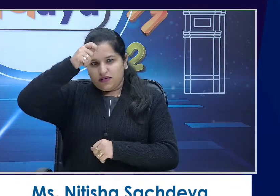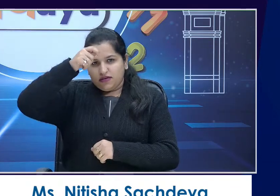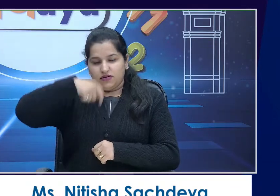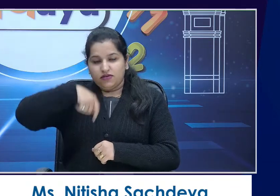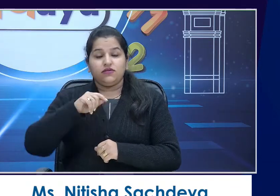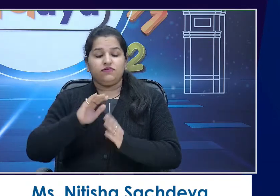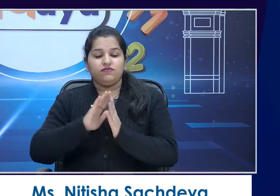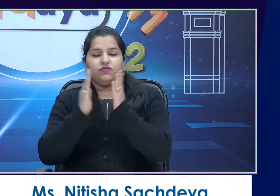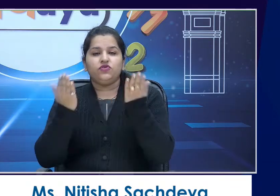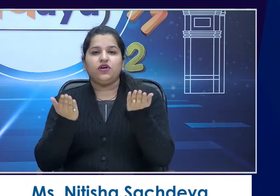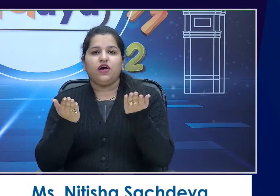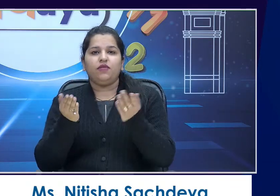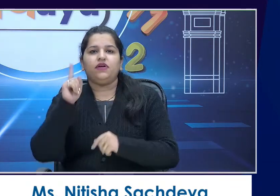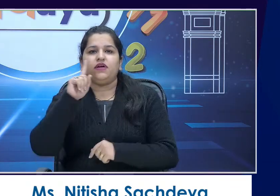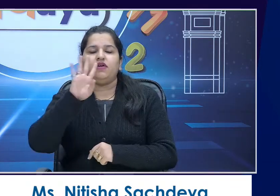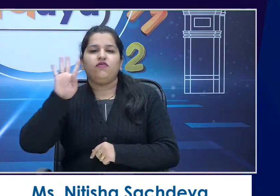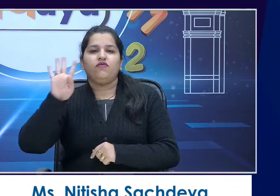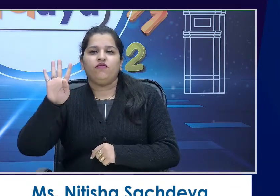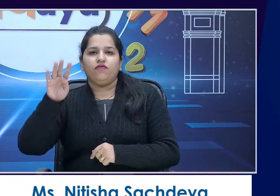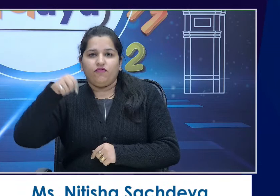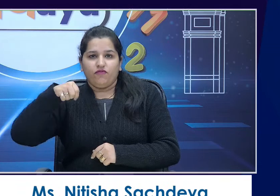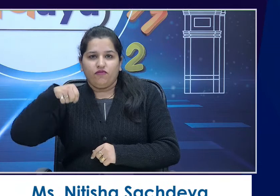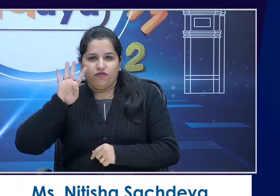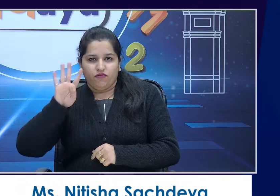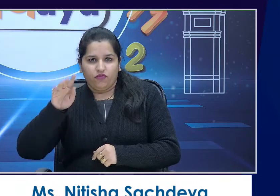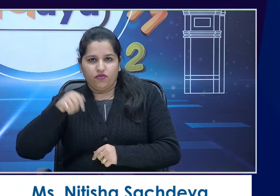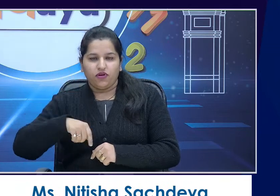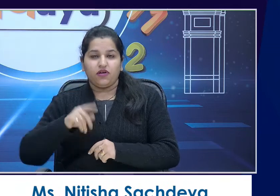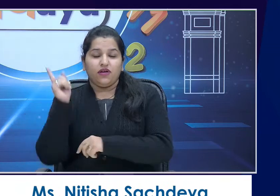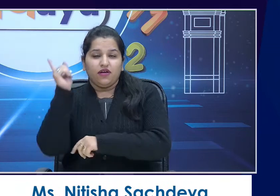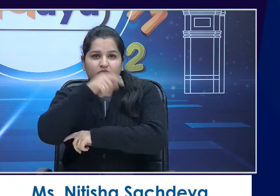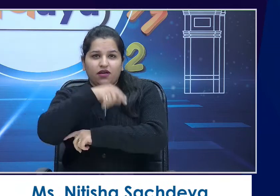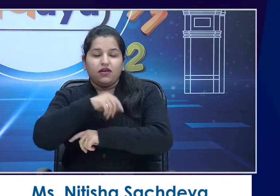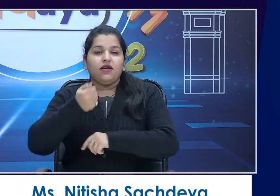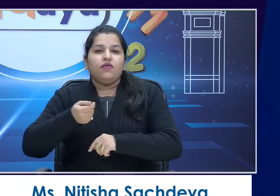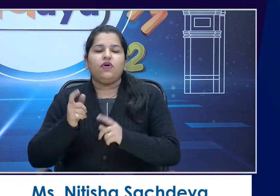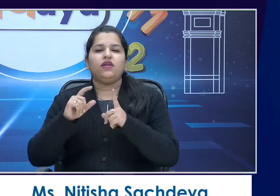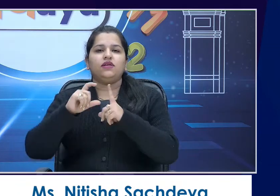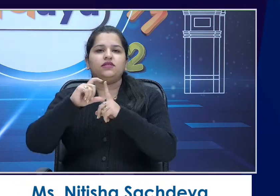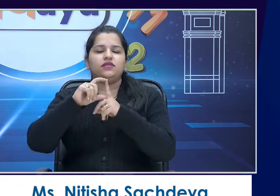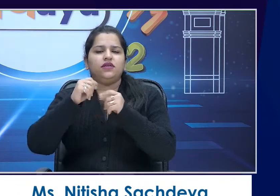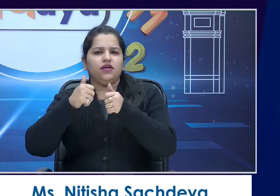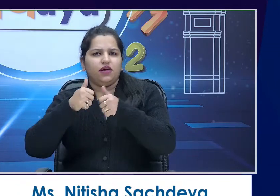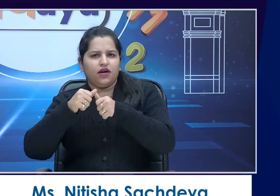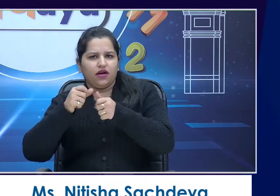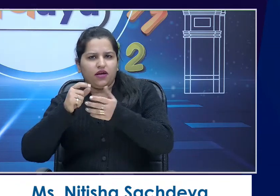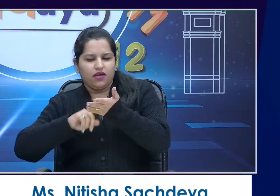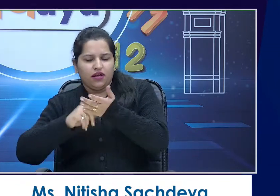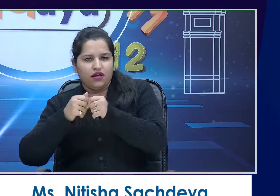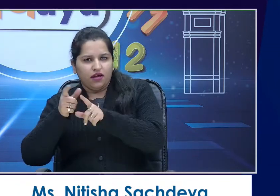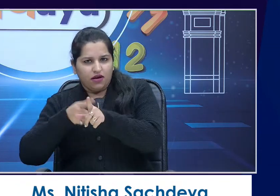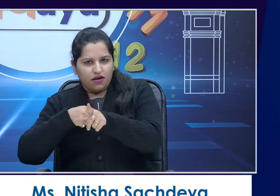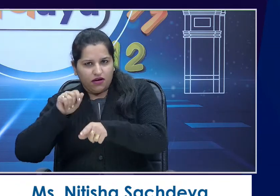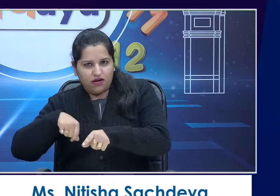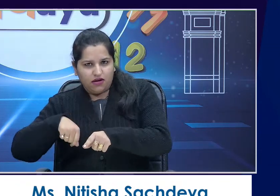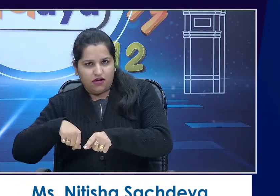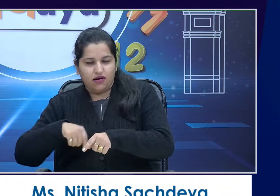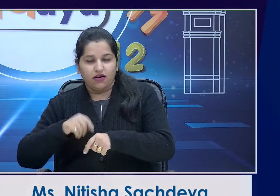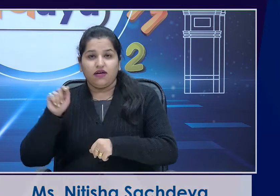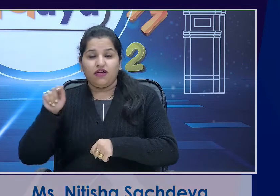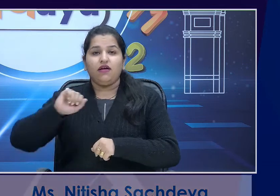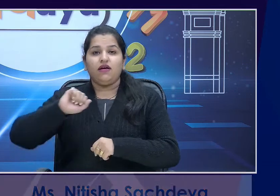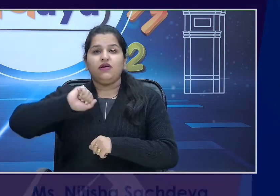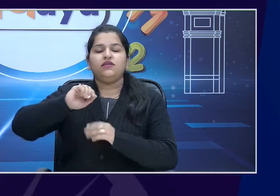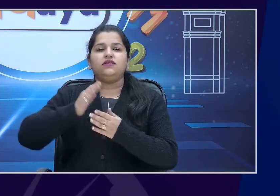title is From the Diary of Annie Frank. And to teach this subject, our today's expert is